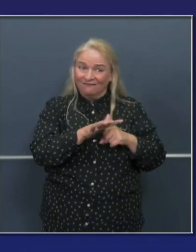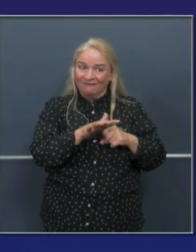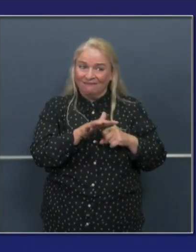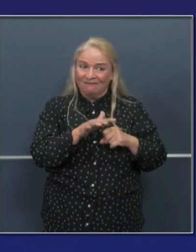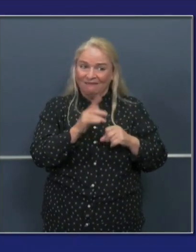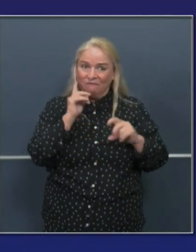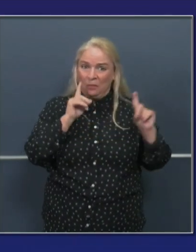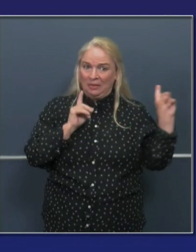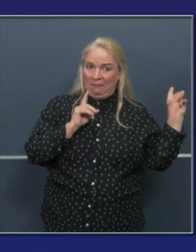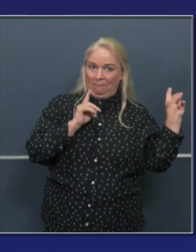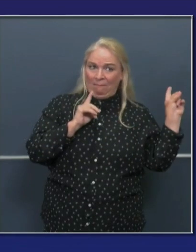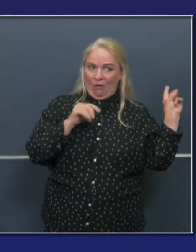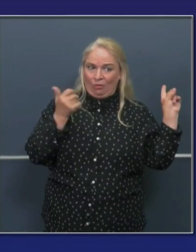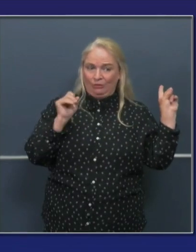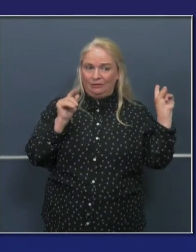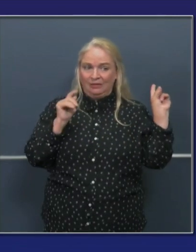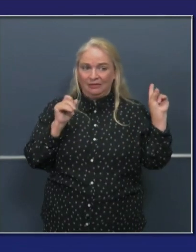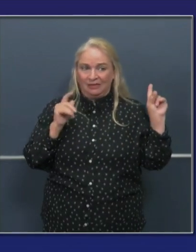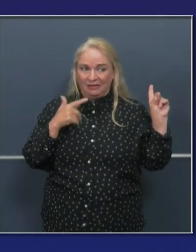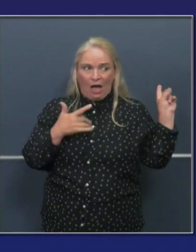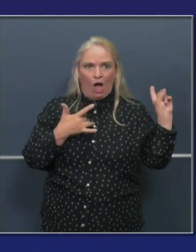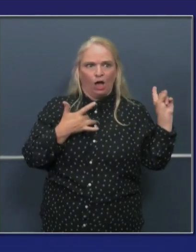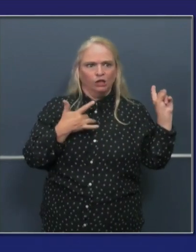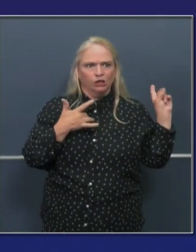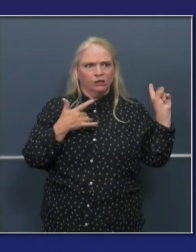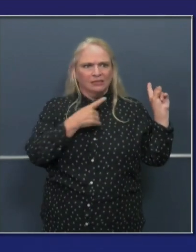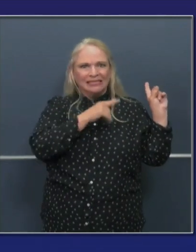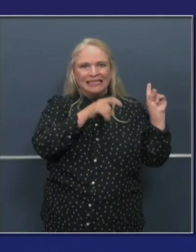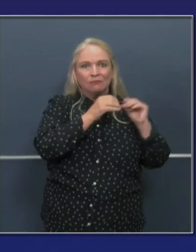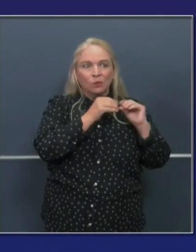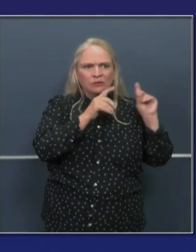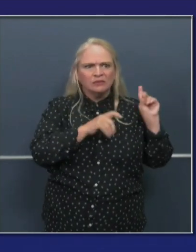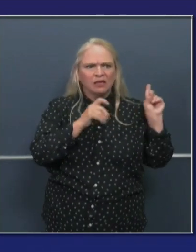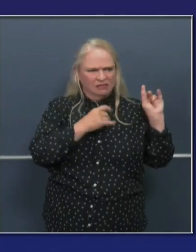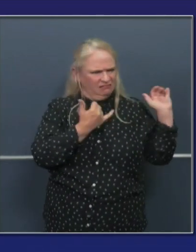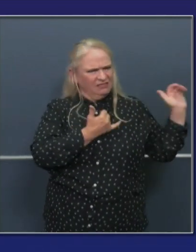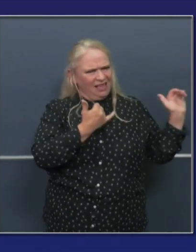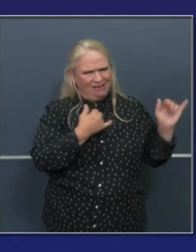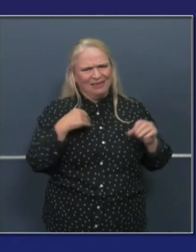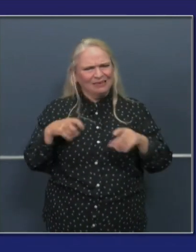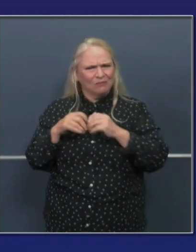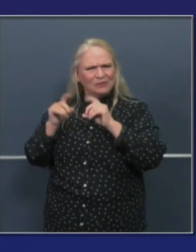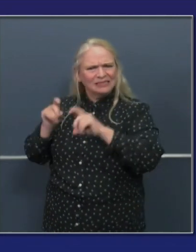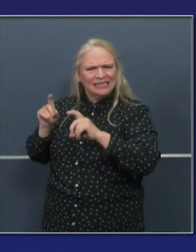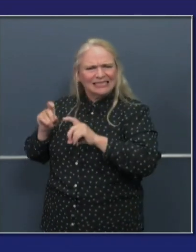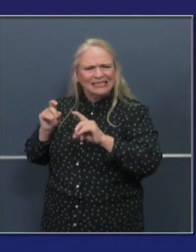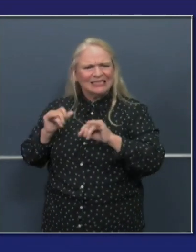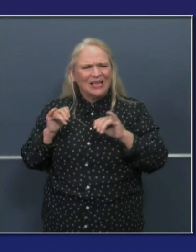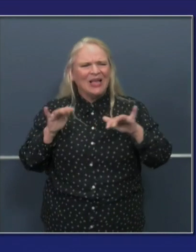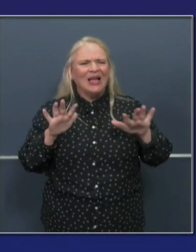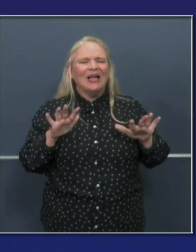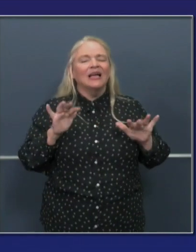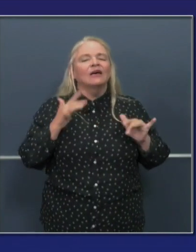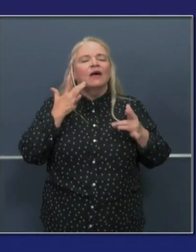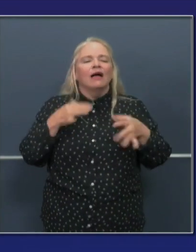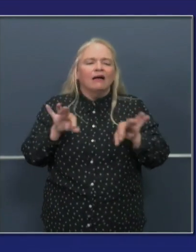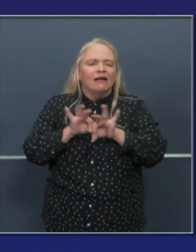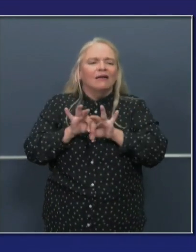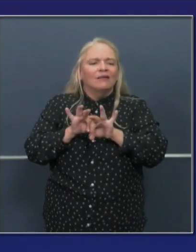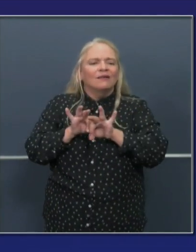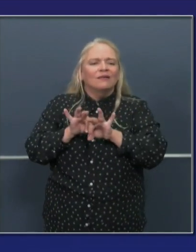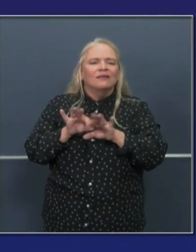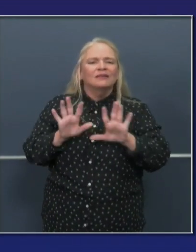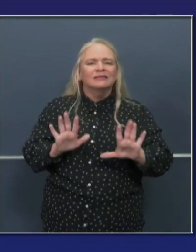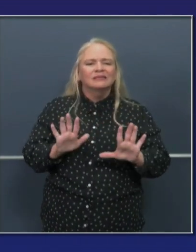some concerns about accessing the golden oldies of reagents and some of the transport media